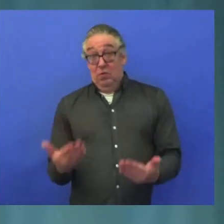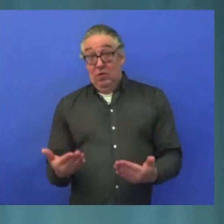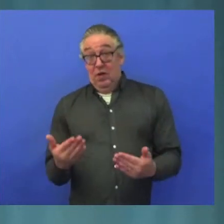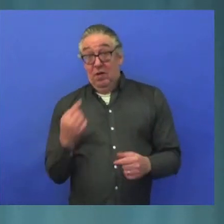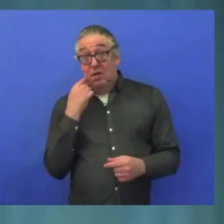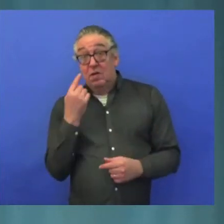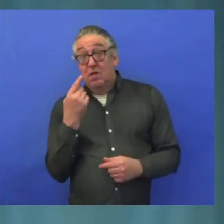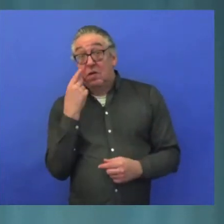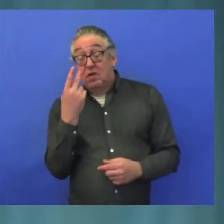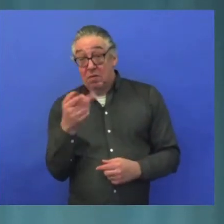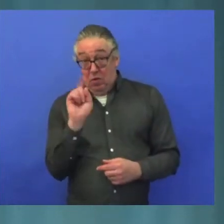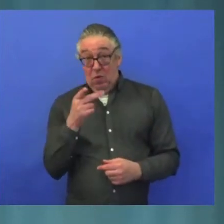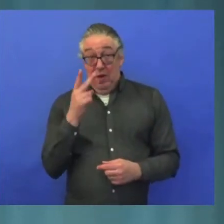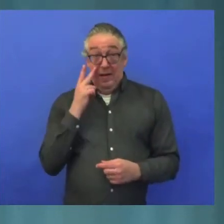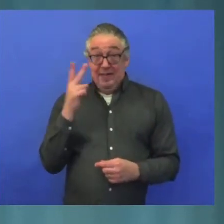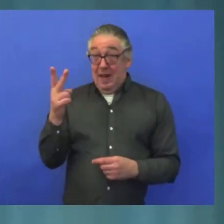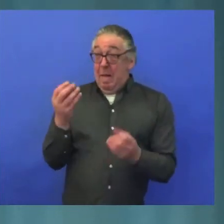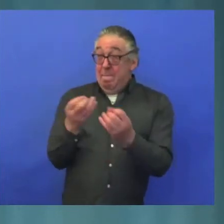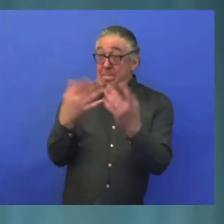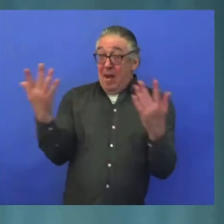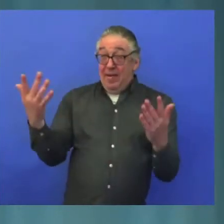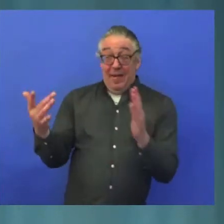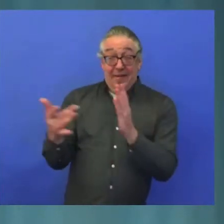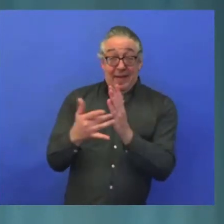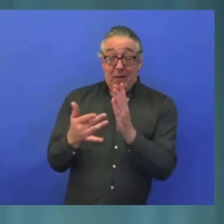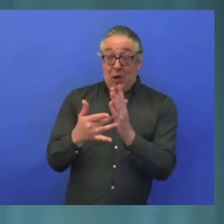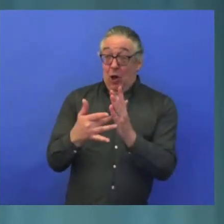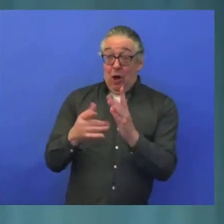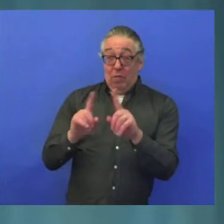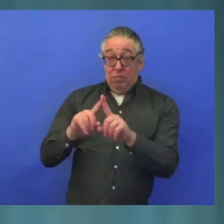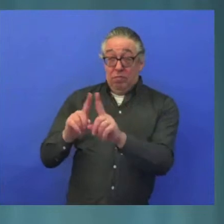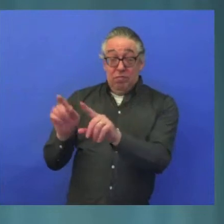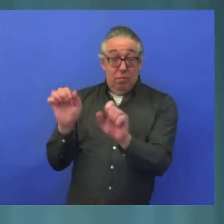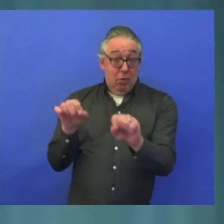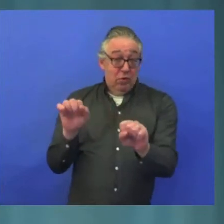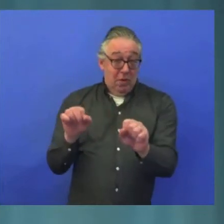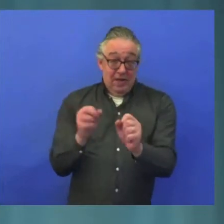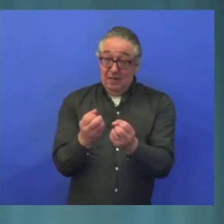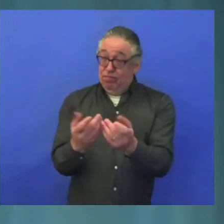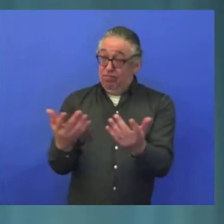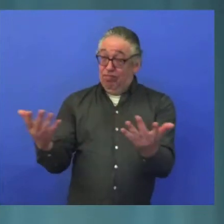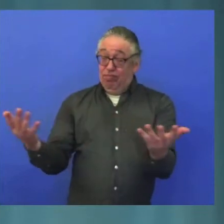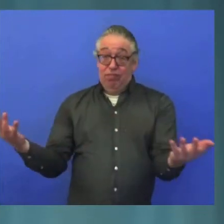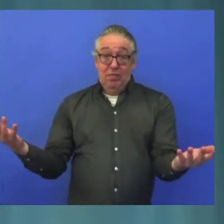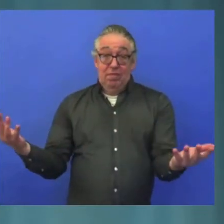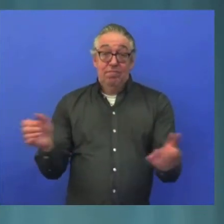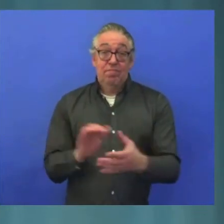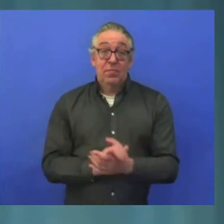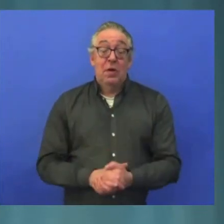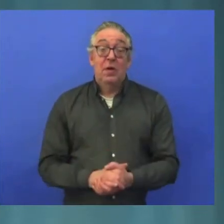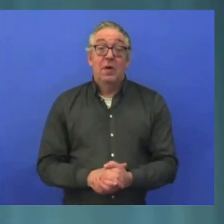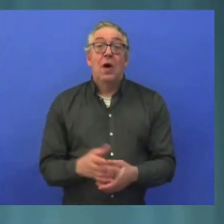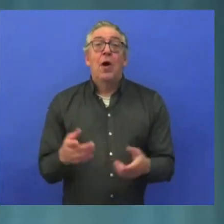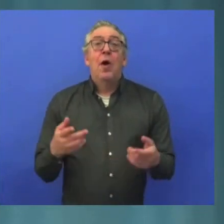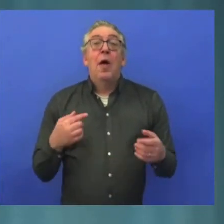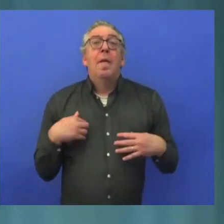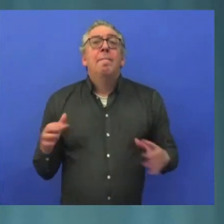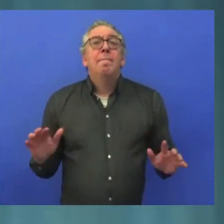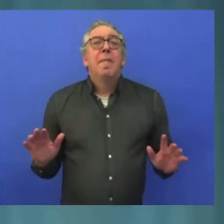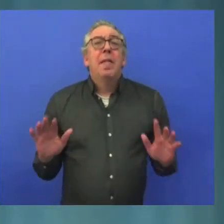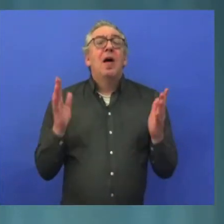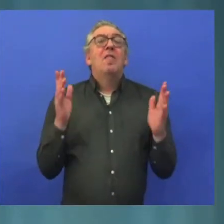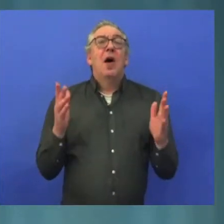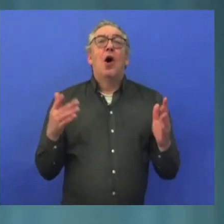for example, the personal assistance is a key element in my daily life. It enhanced me to do this